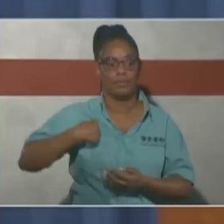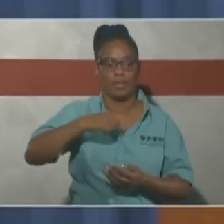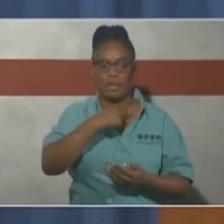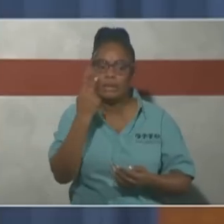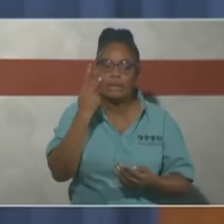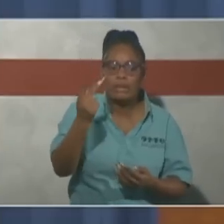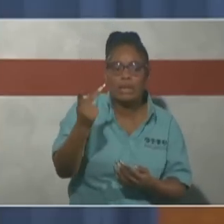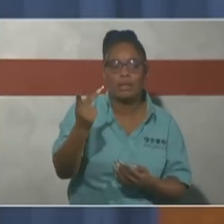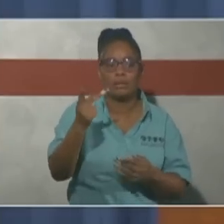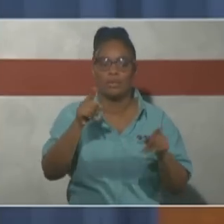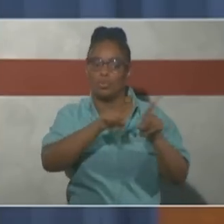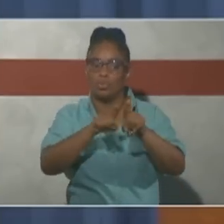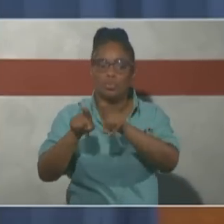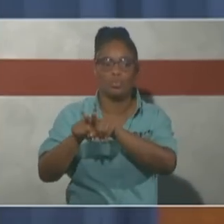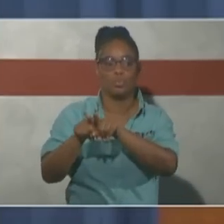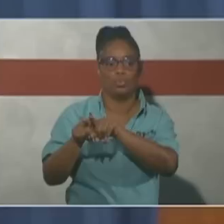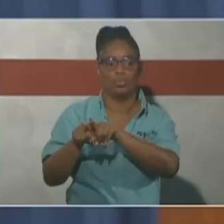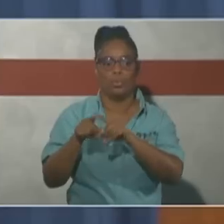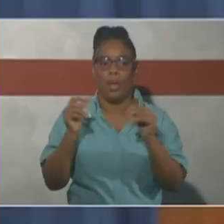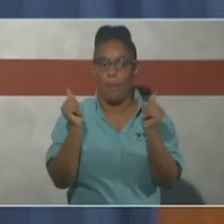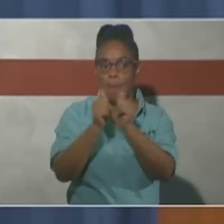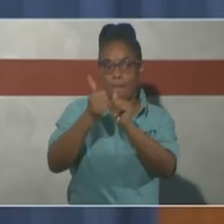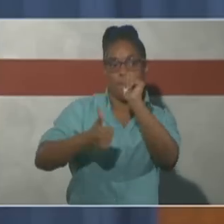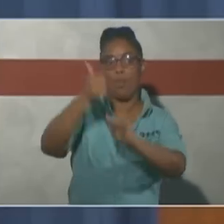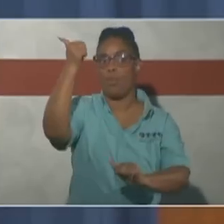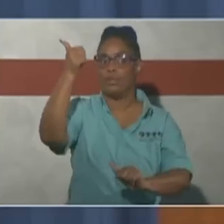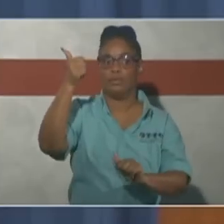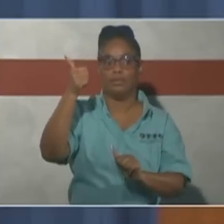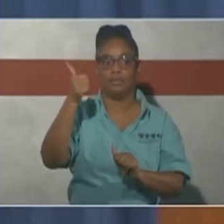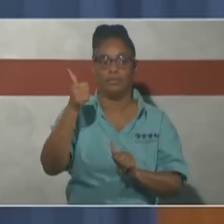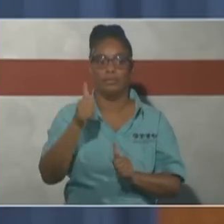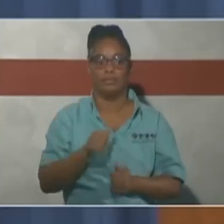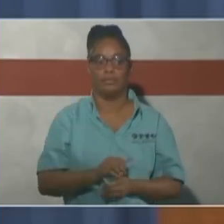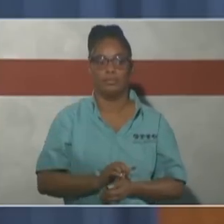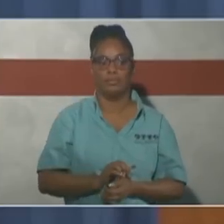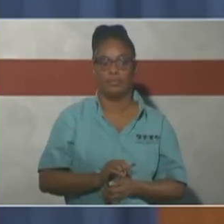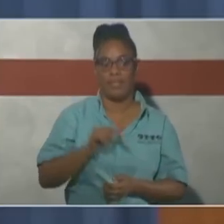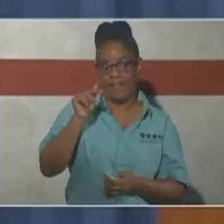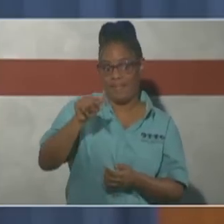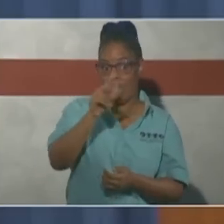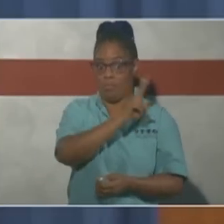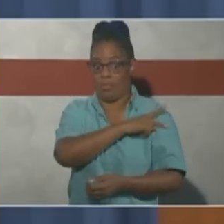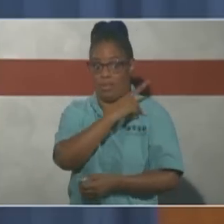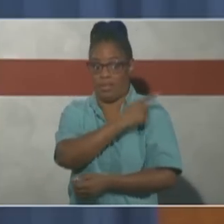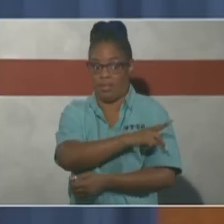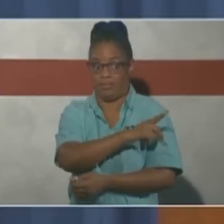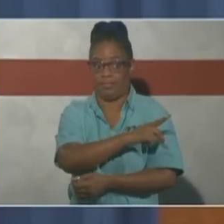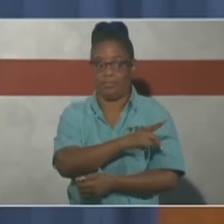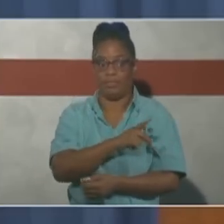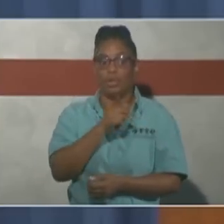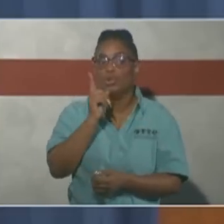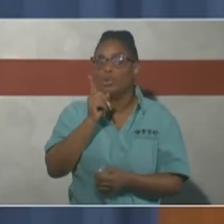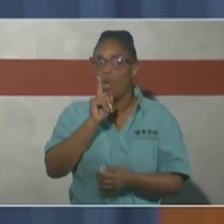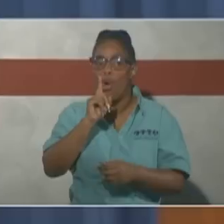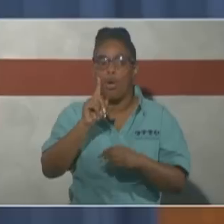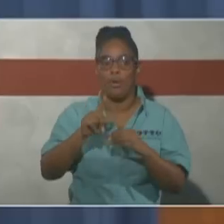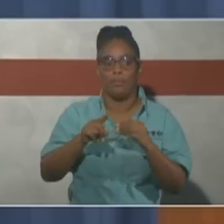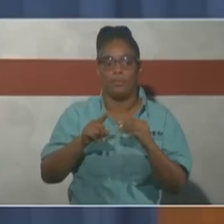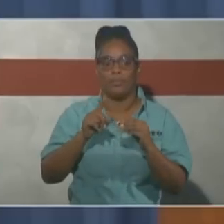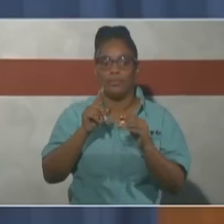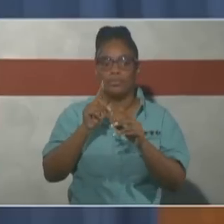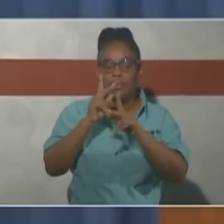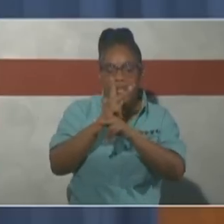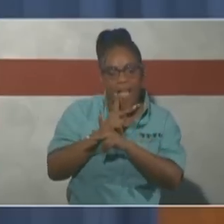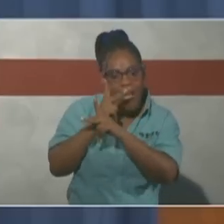diabetes, underlying cancers, etc. We are also seeing the